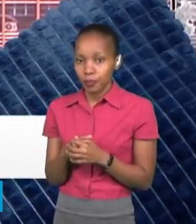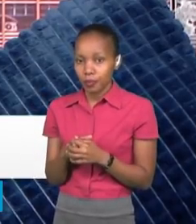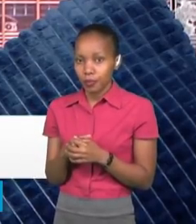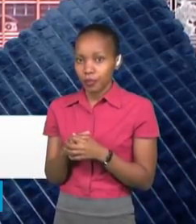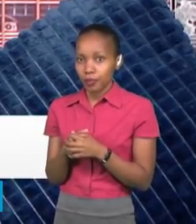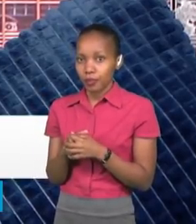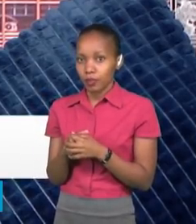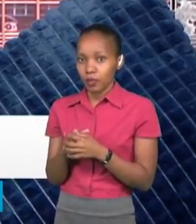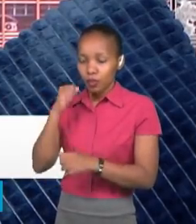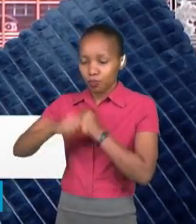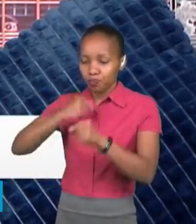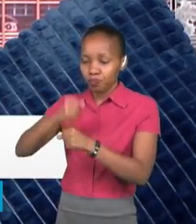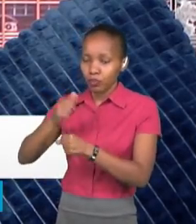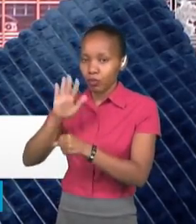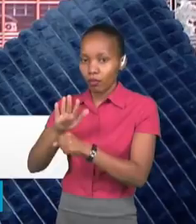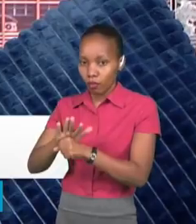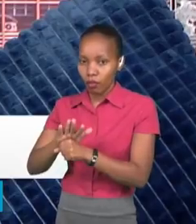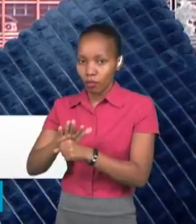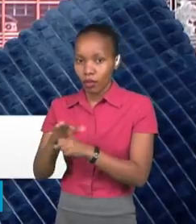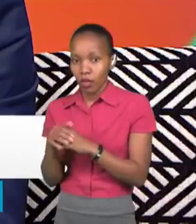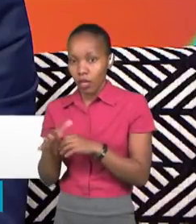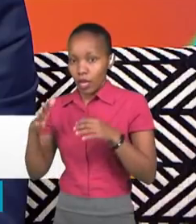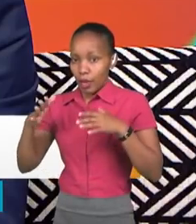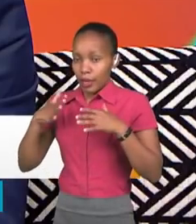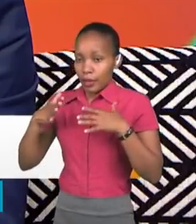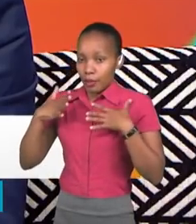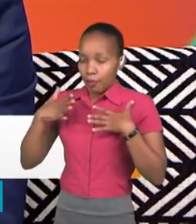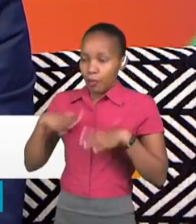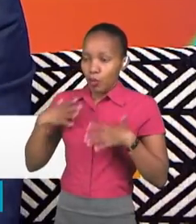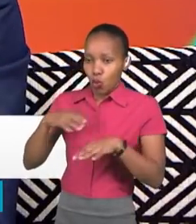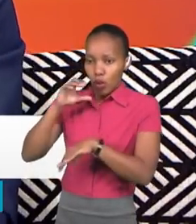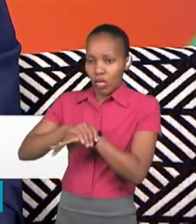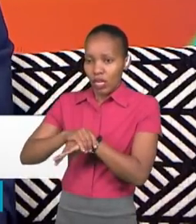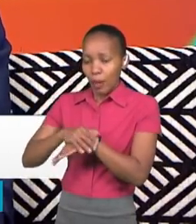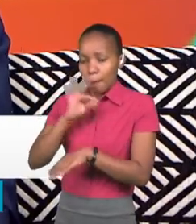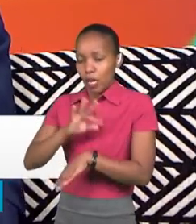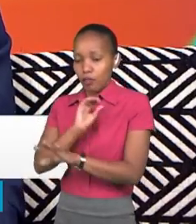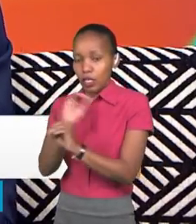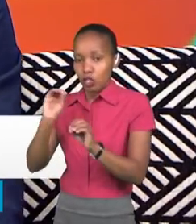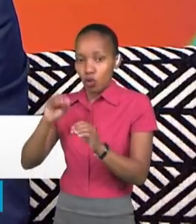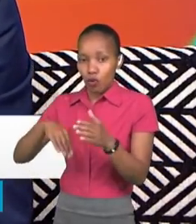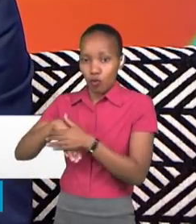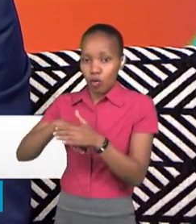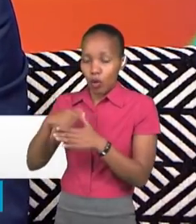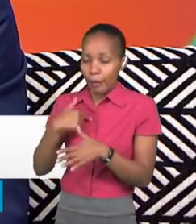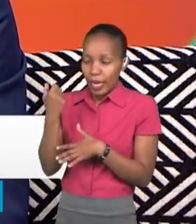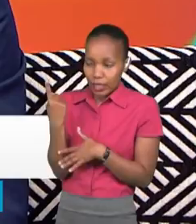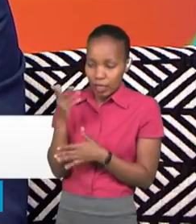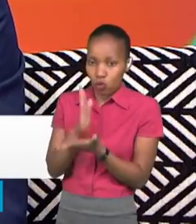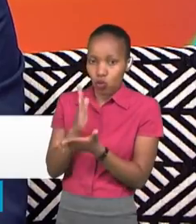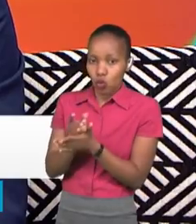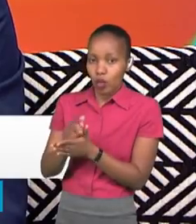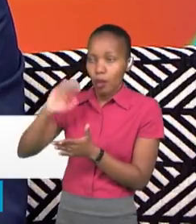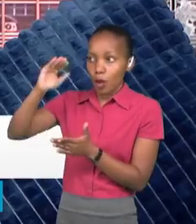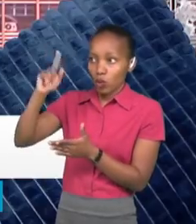the years, in that people are actually not getting returns from football. I would understand the Mount Kenya